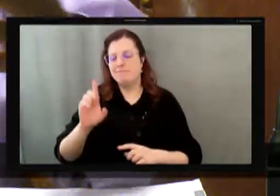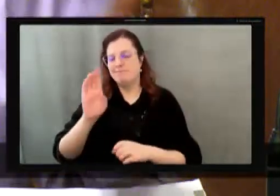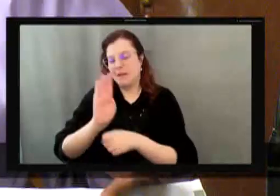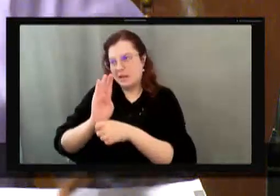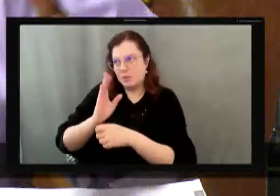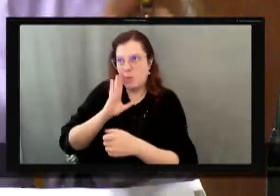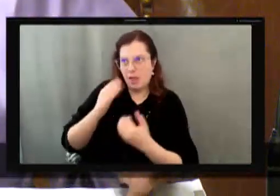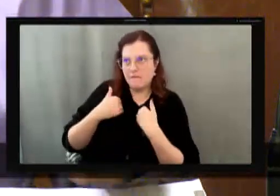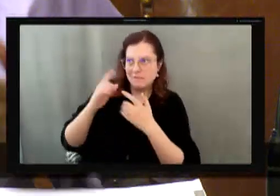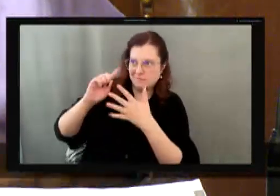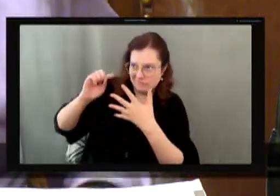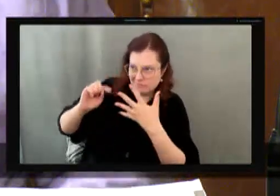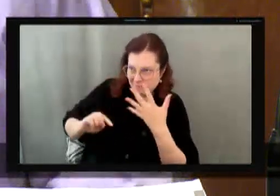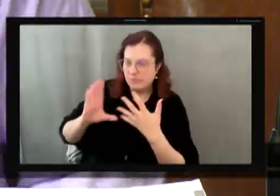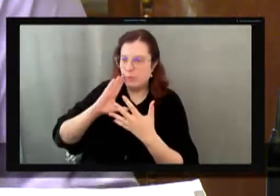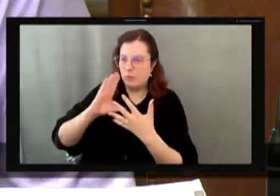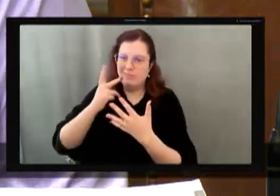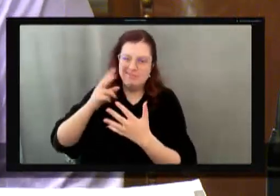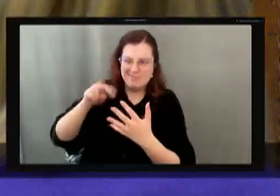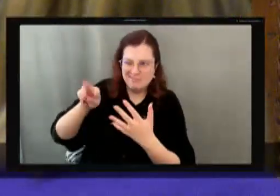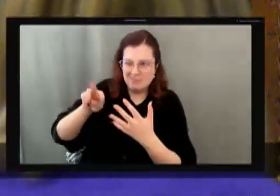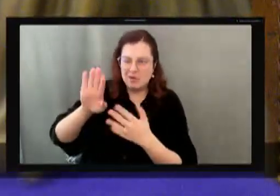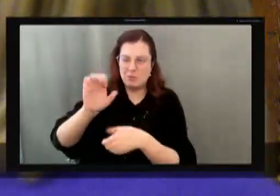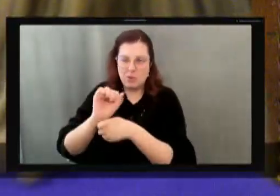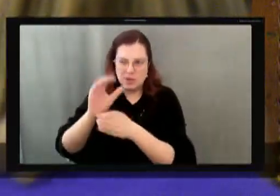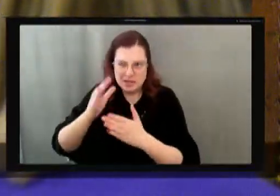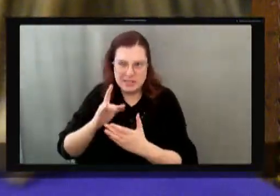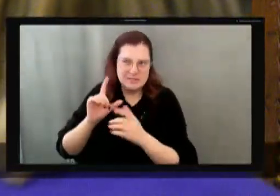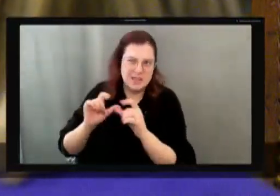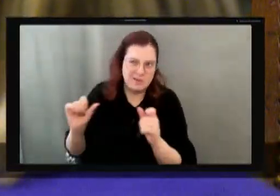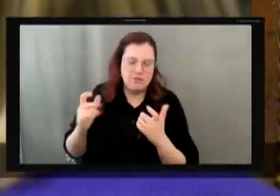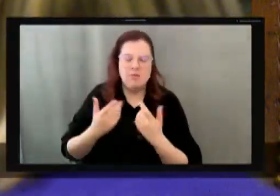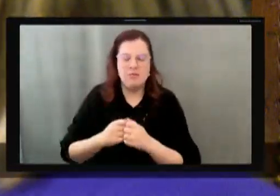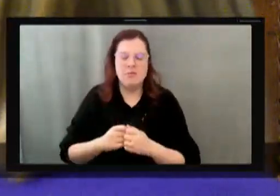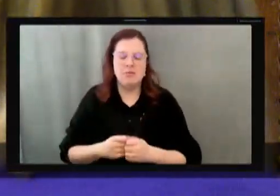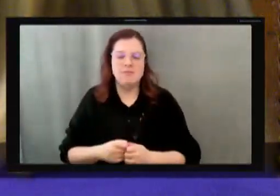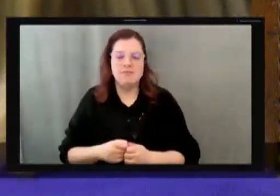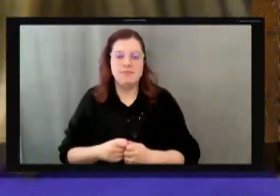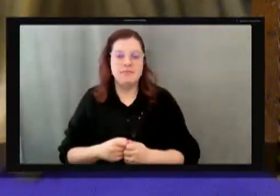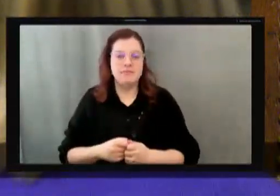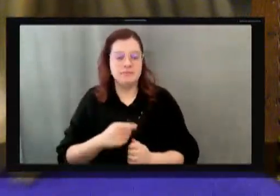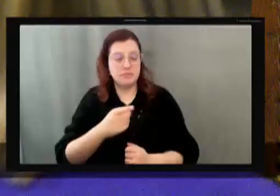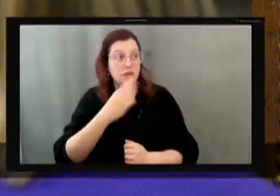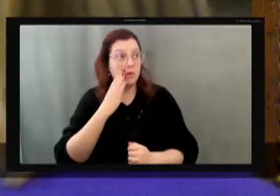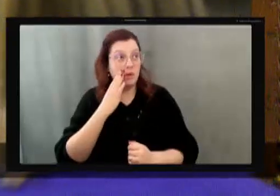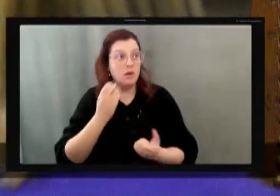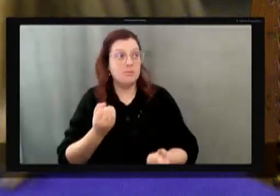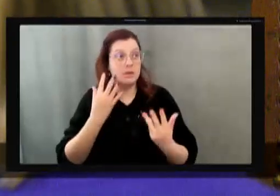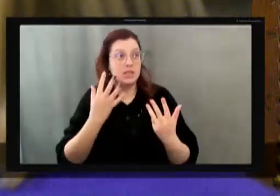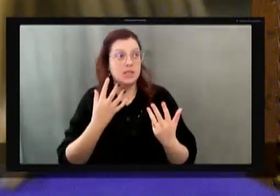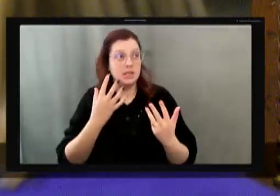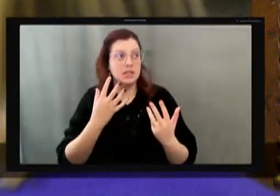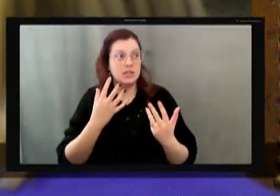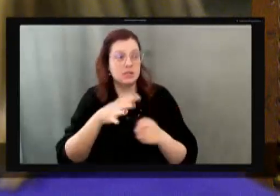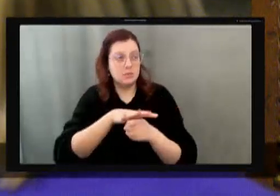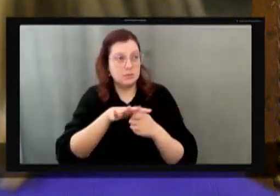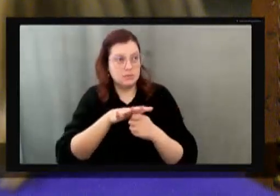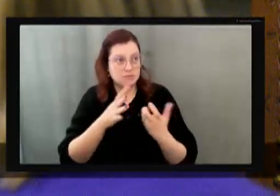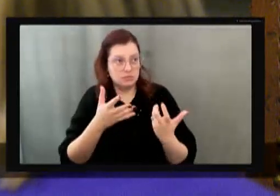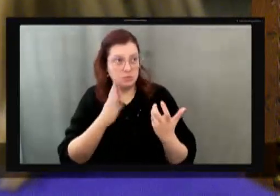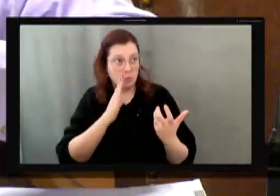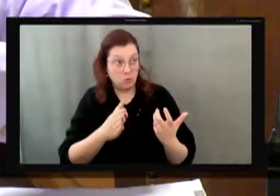and that's your employees, etc. Okay. And do you know if any or how many of these potential properties would be LLCs?